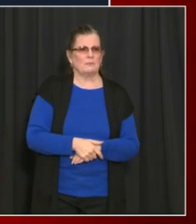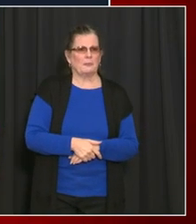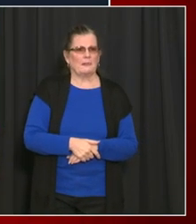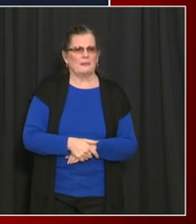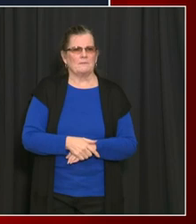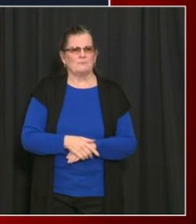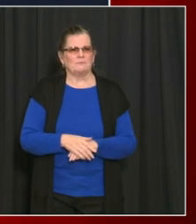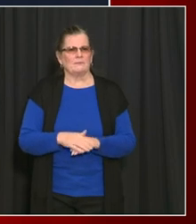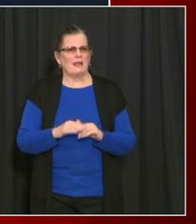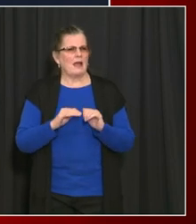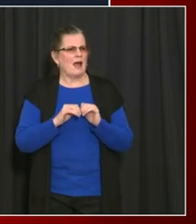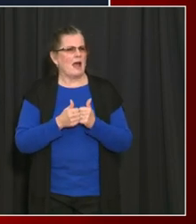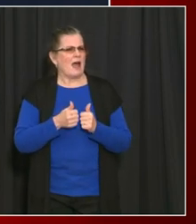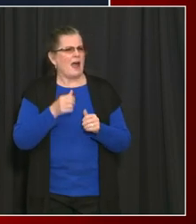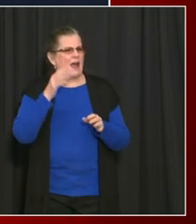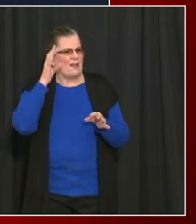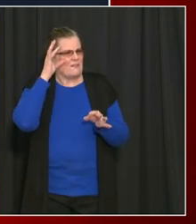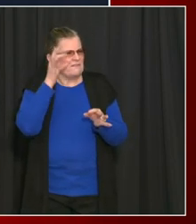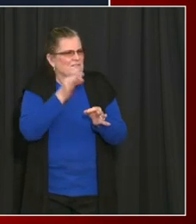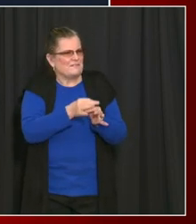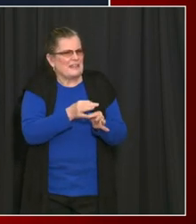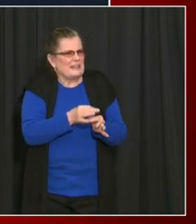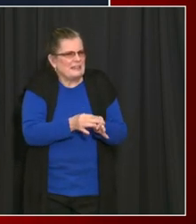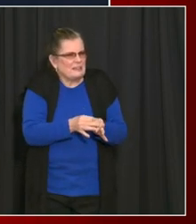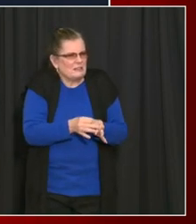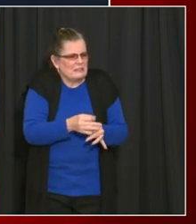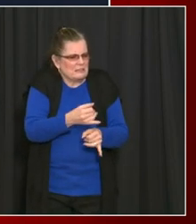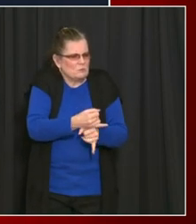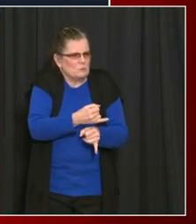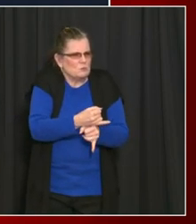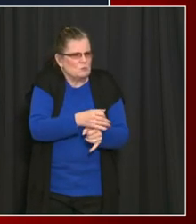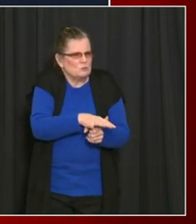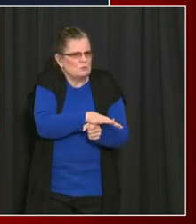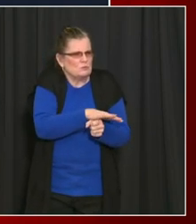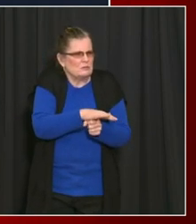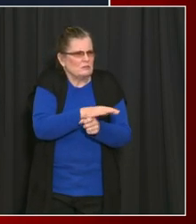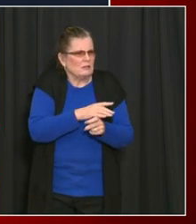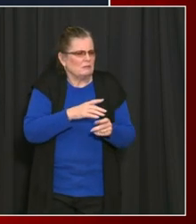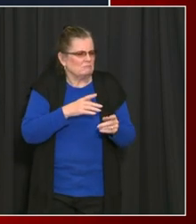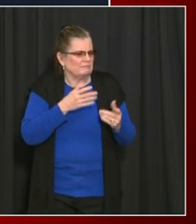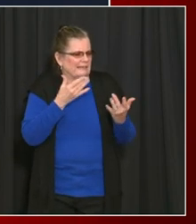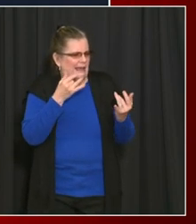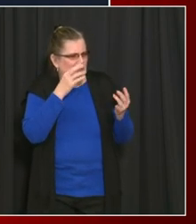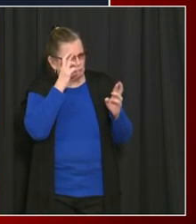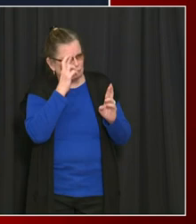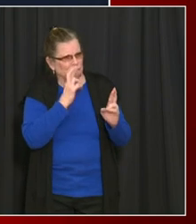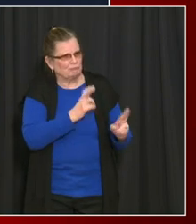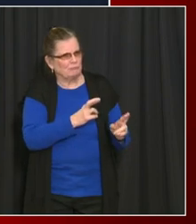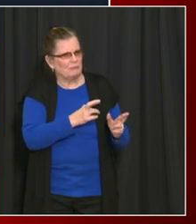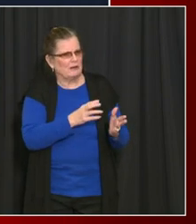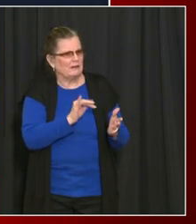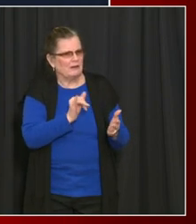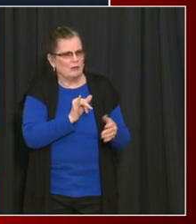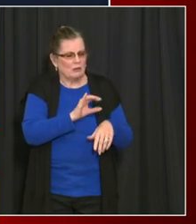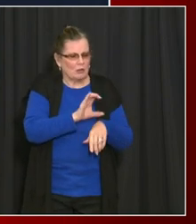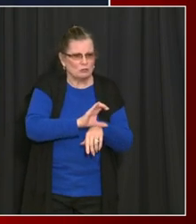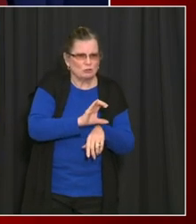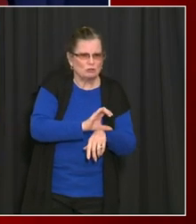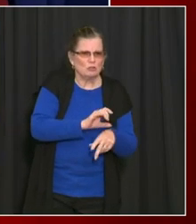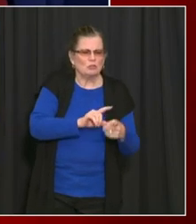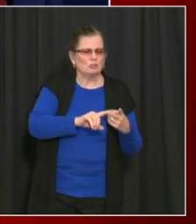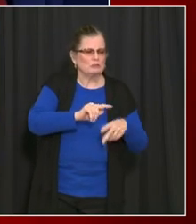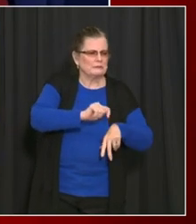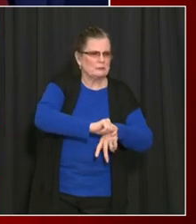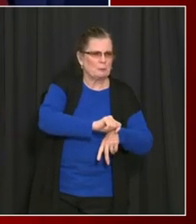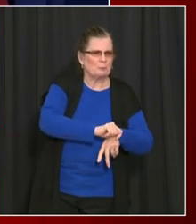How are faith institutions treated in phase 1? What institutions? Faith institutions, yeah. They